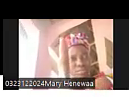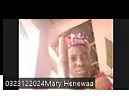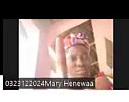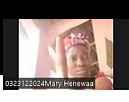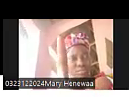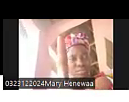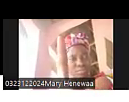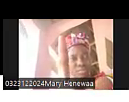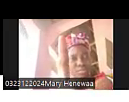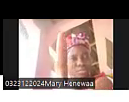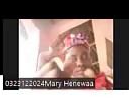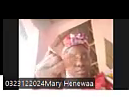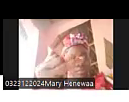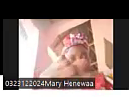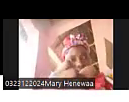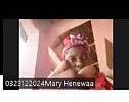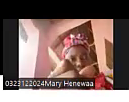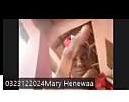Yeah.